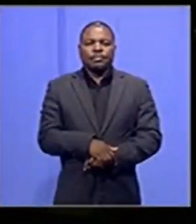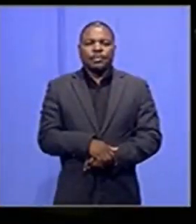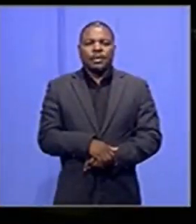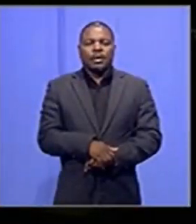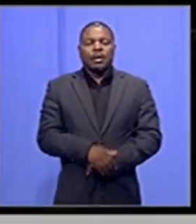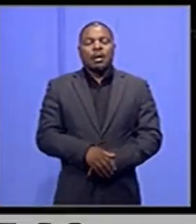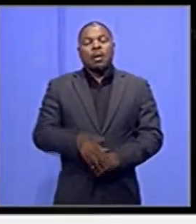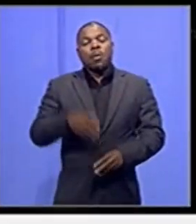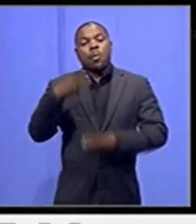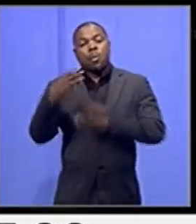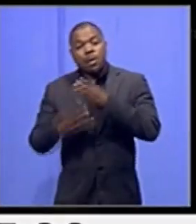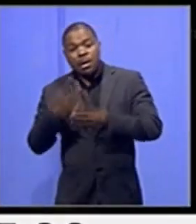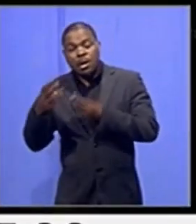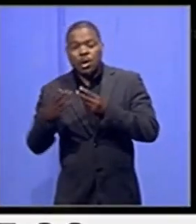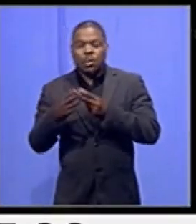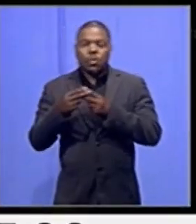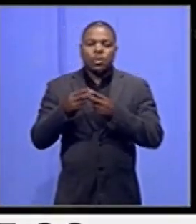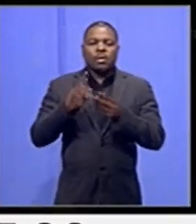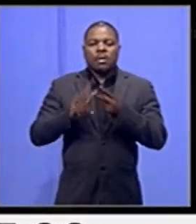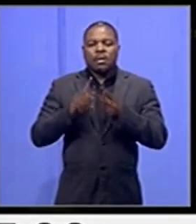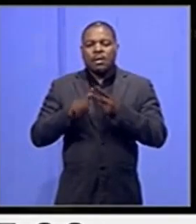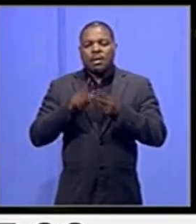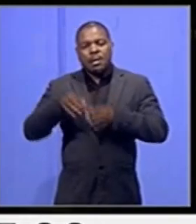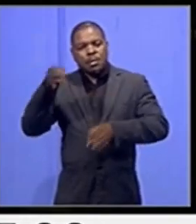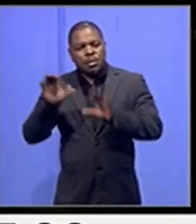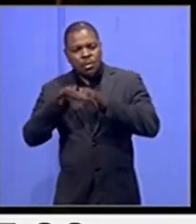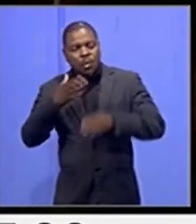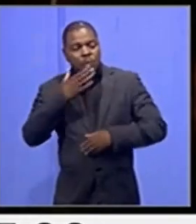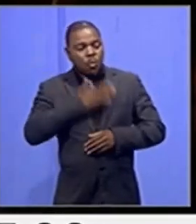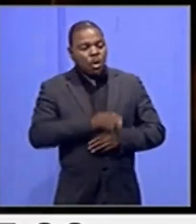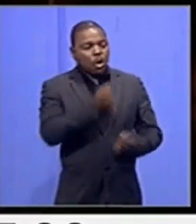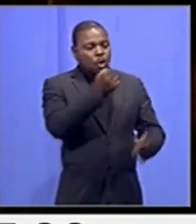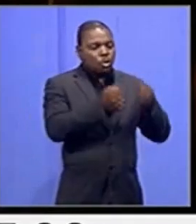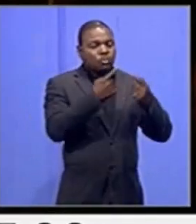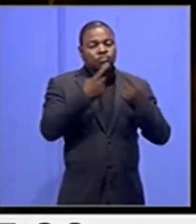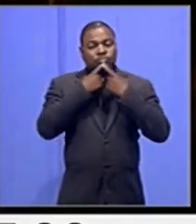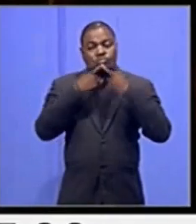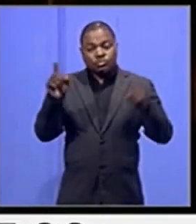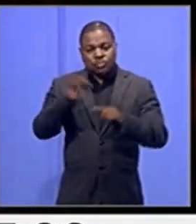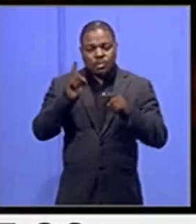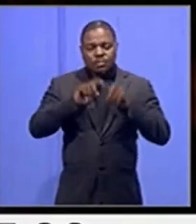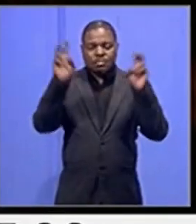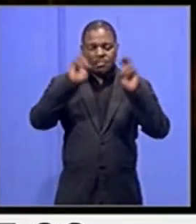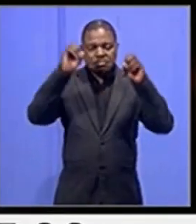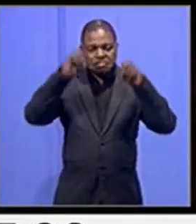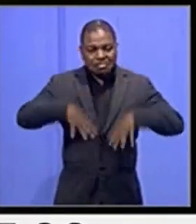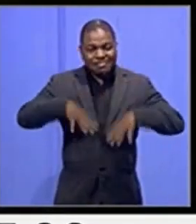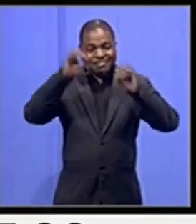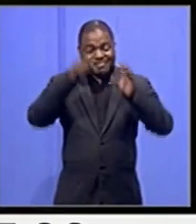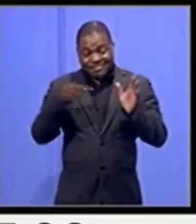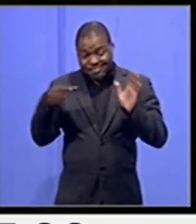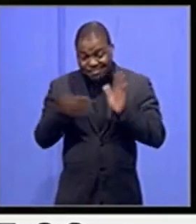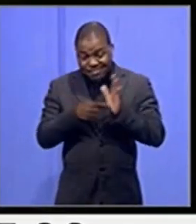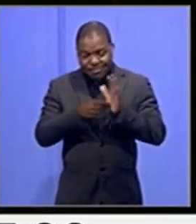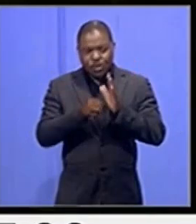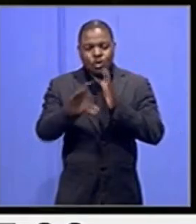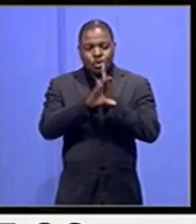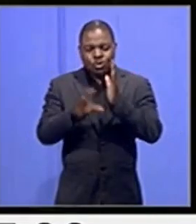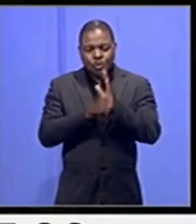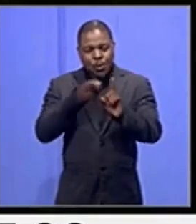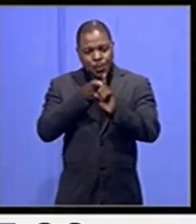Mekgatlo ya bašomi le ya dipolotiki e nyaka gore kgorotsheko e go eletše gore go kgaotlwa ga kabo ya motlakase go thulana le molaotheo